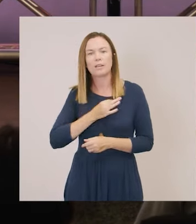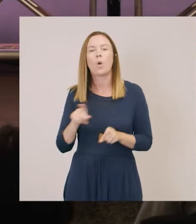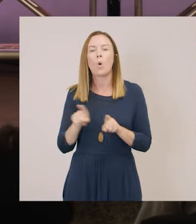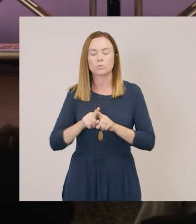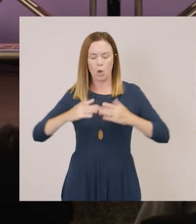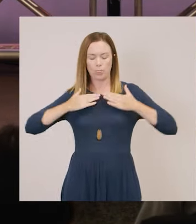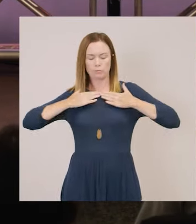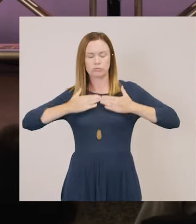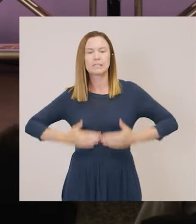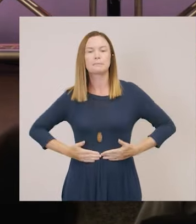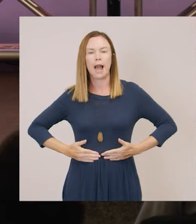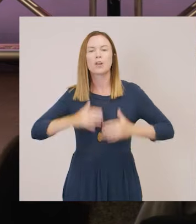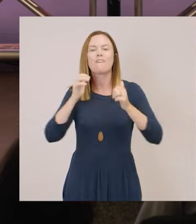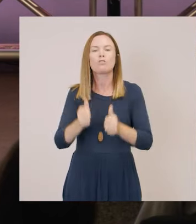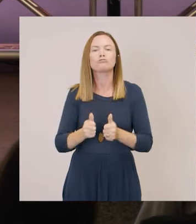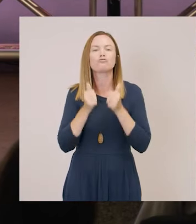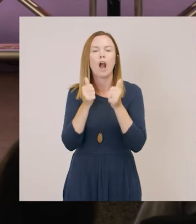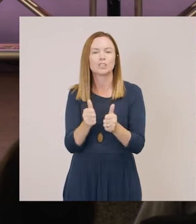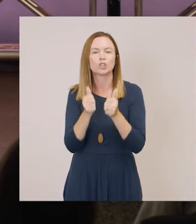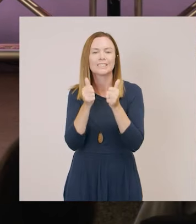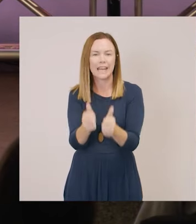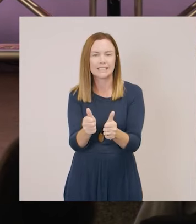on the breastplate of righteousness.